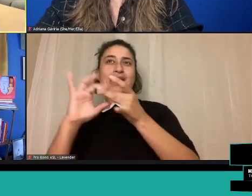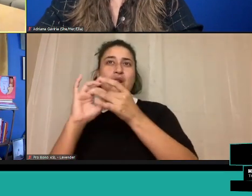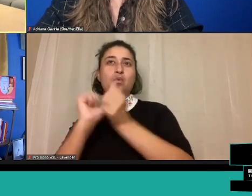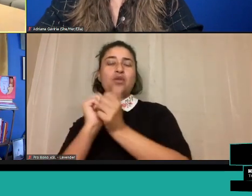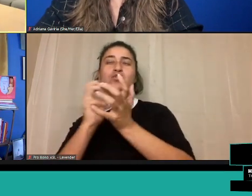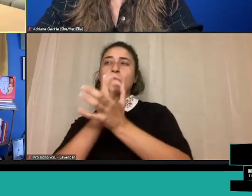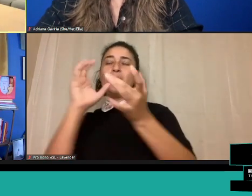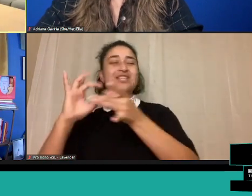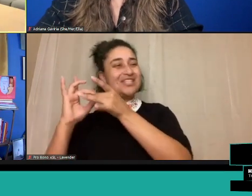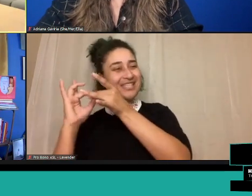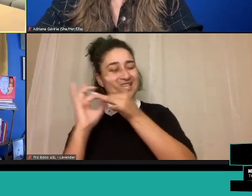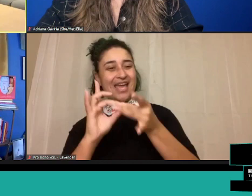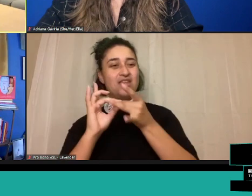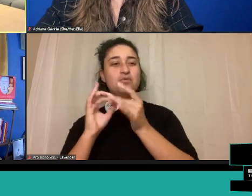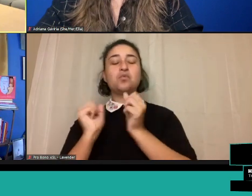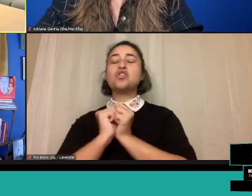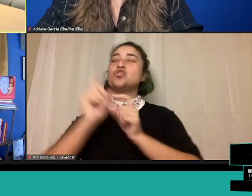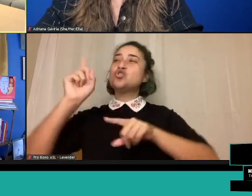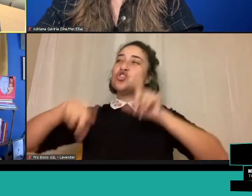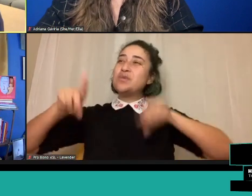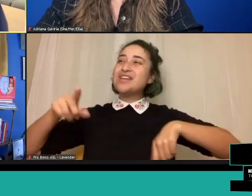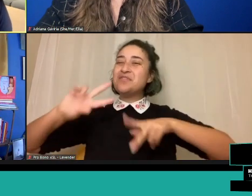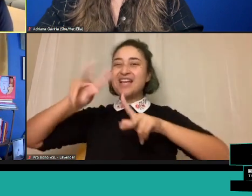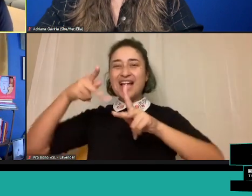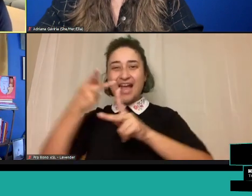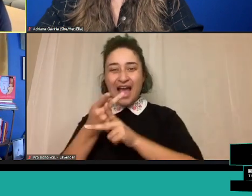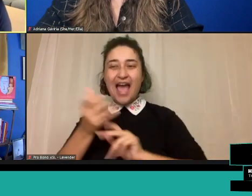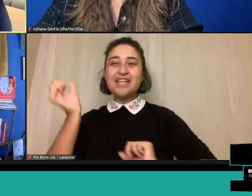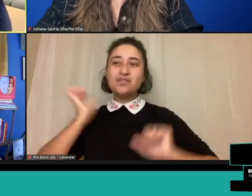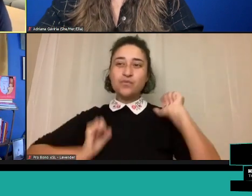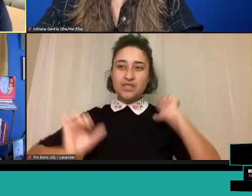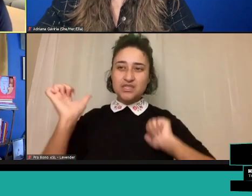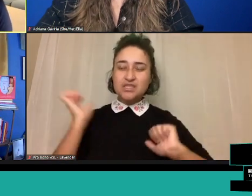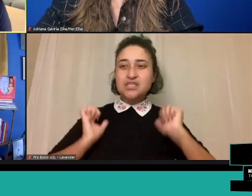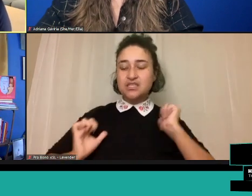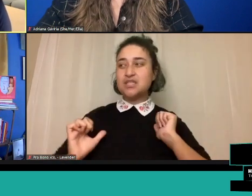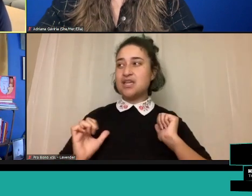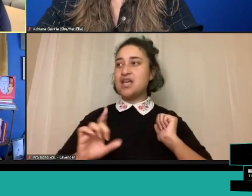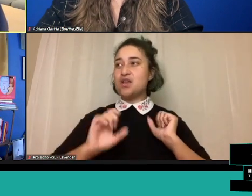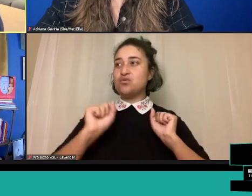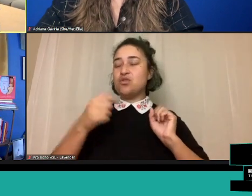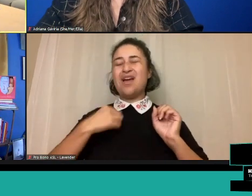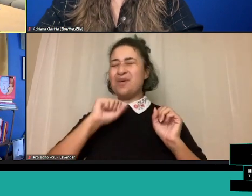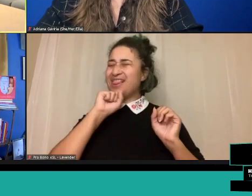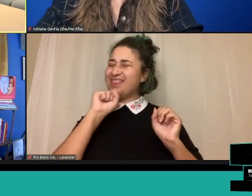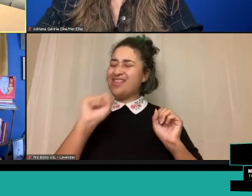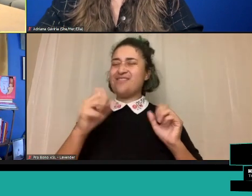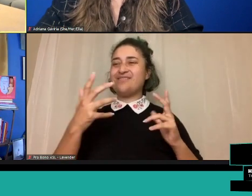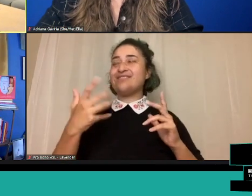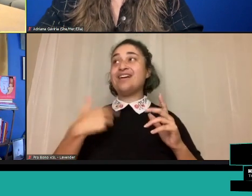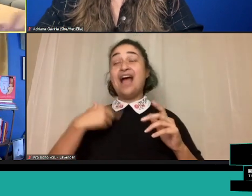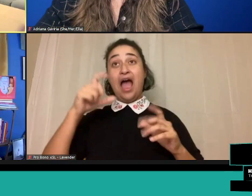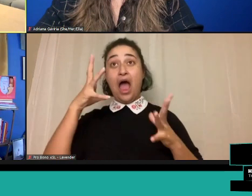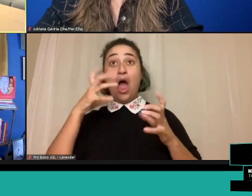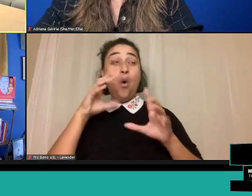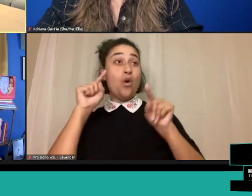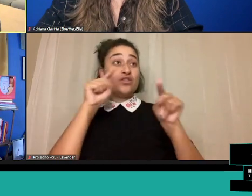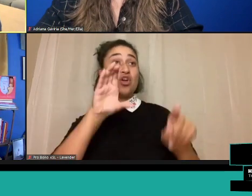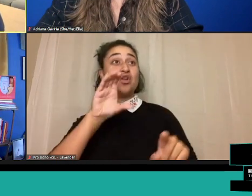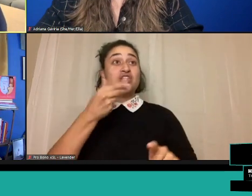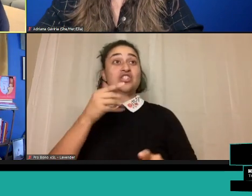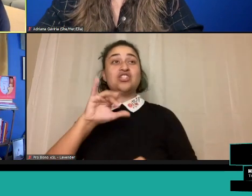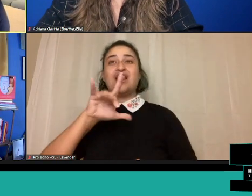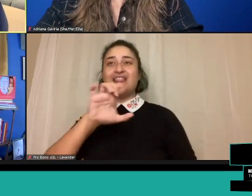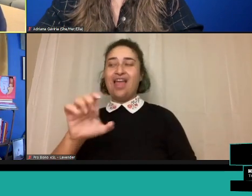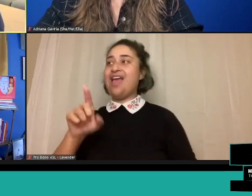Patricia said, in so many different kinds of theater. And it was just, so I'd love to sort of, I need to go to Chile, I need to go to Poland.